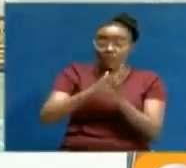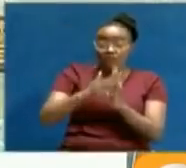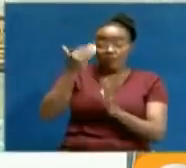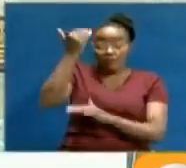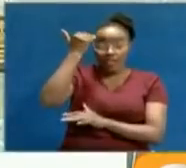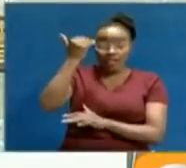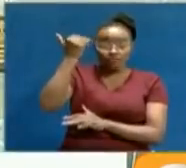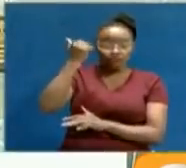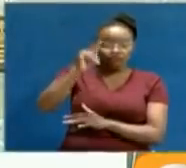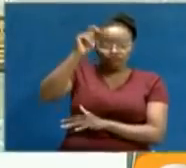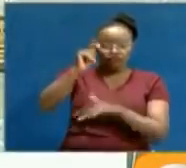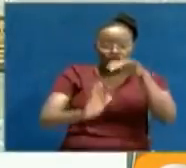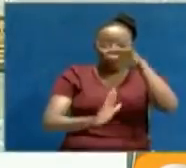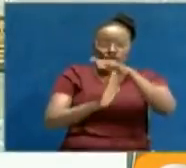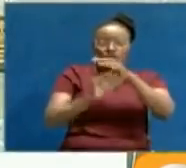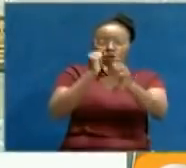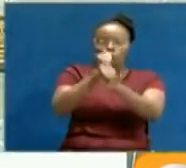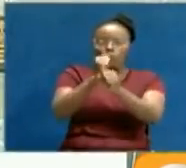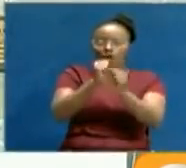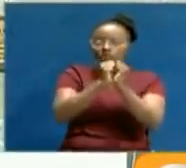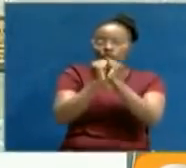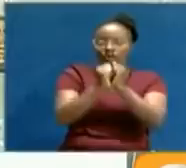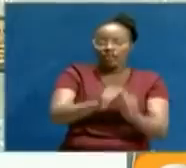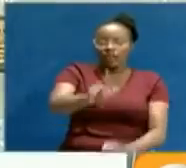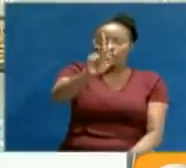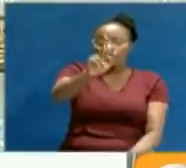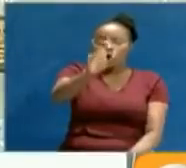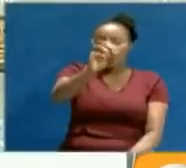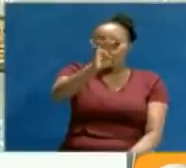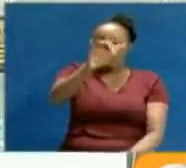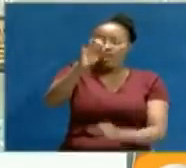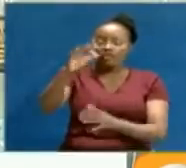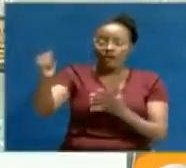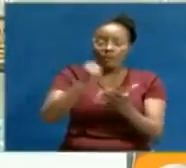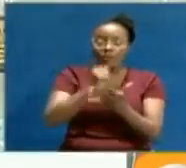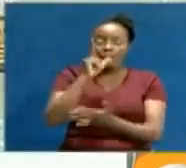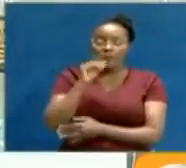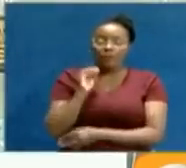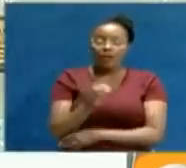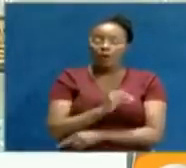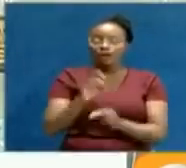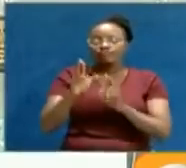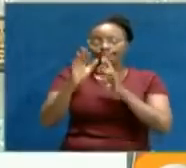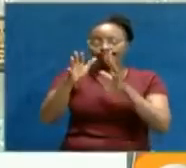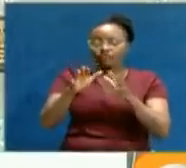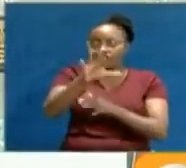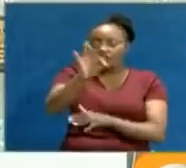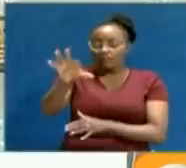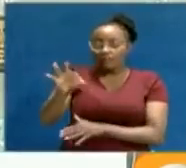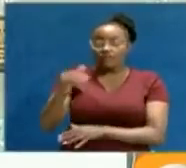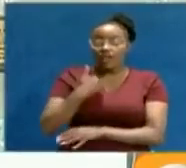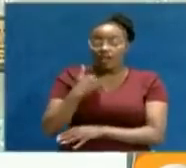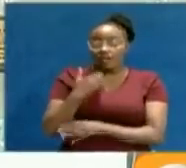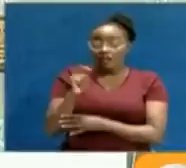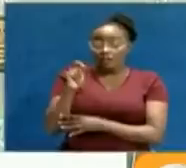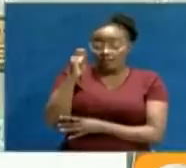and that he is willing to work with Justice Martha Koome if she is appointed. And as our very own Dorcas Wangira reports, his nomination now awaits